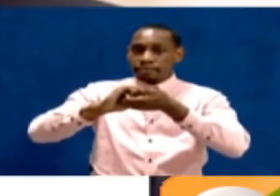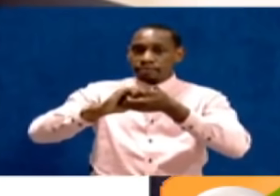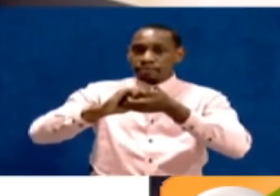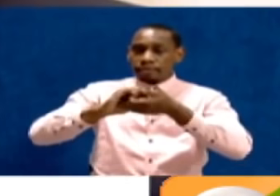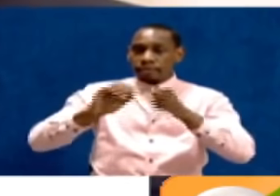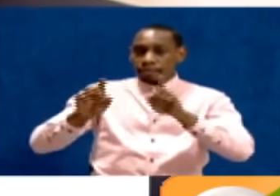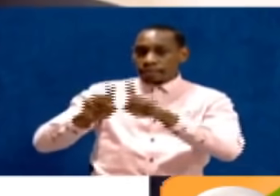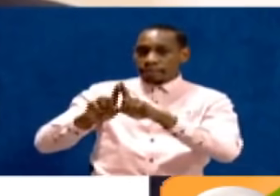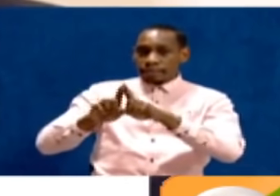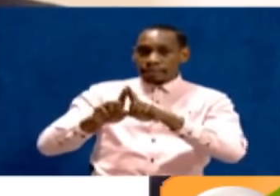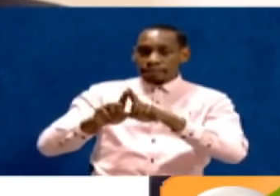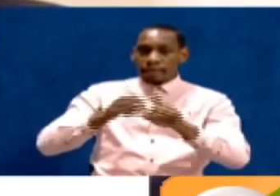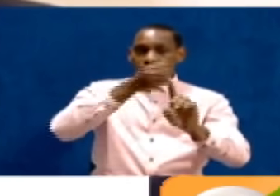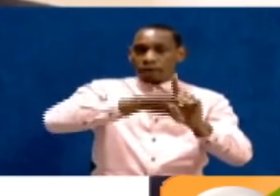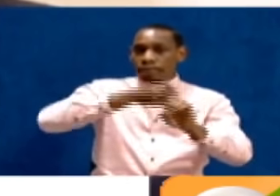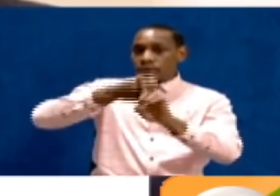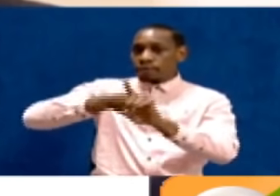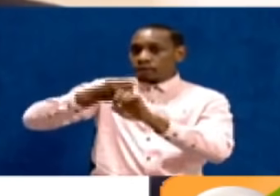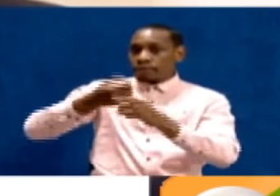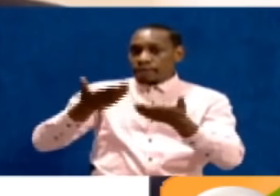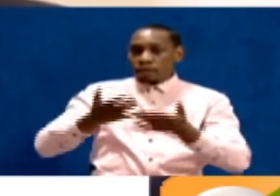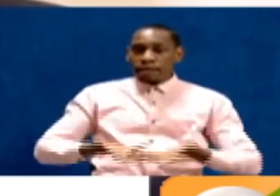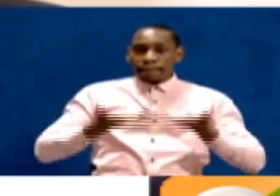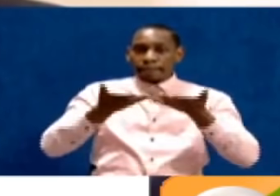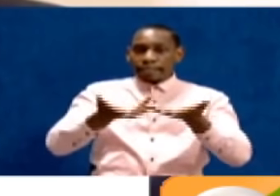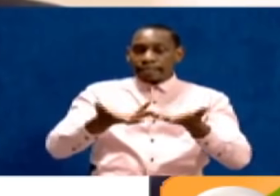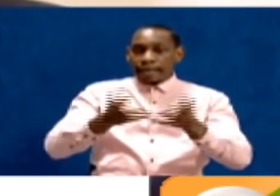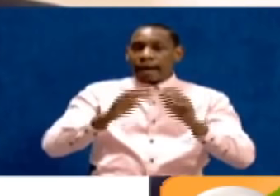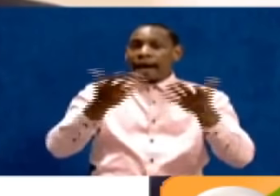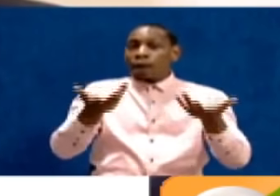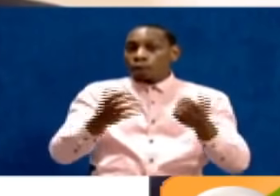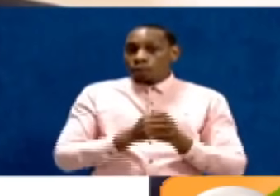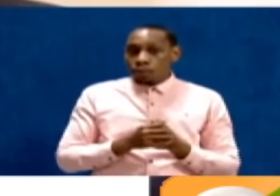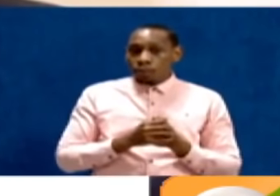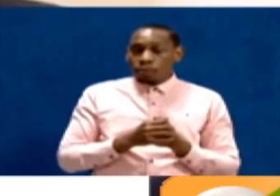then the way it was being marketed or presented,